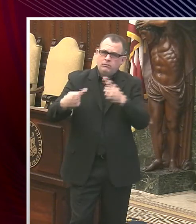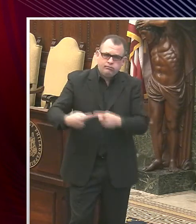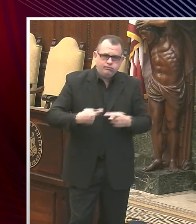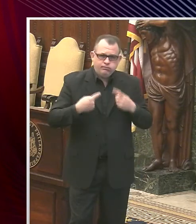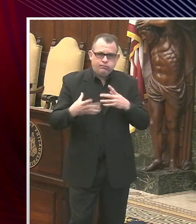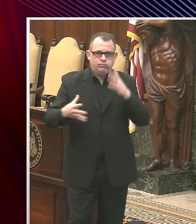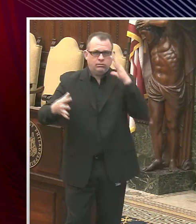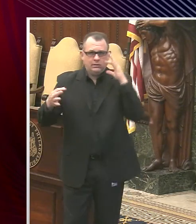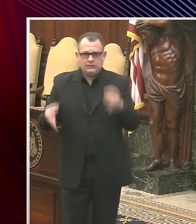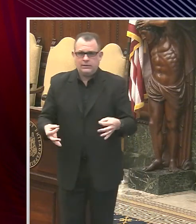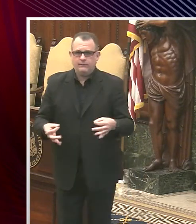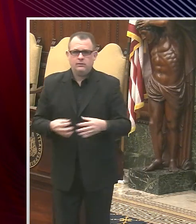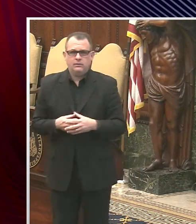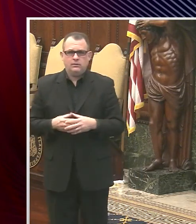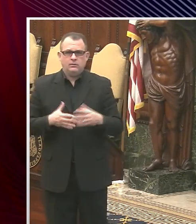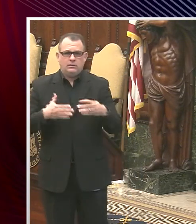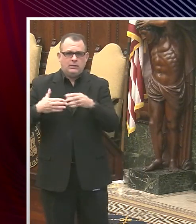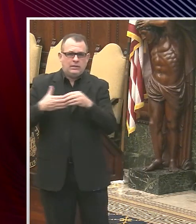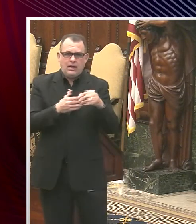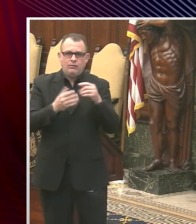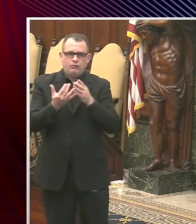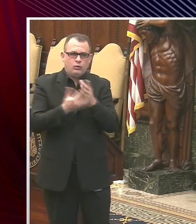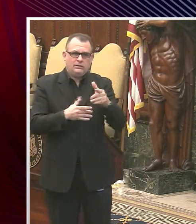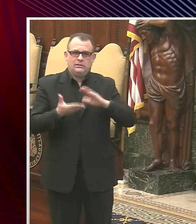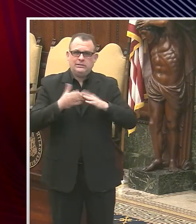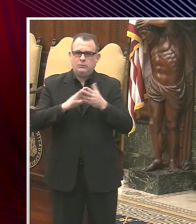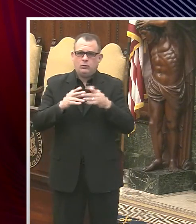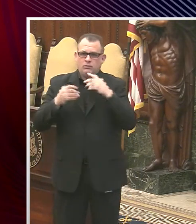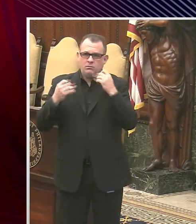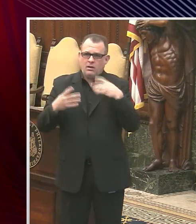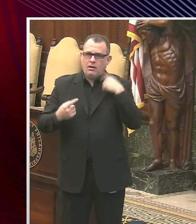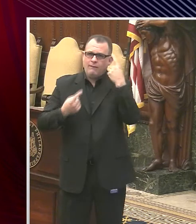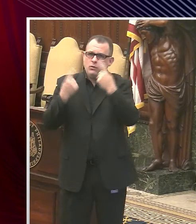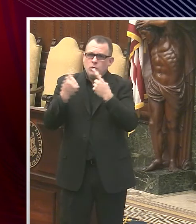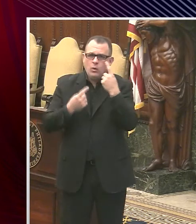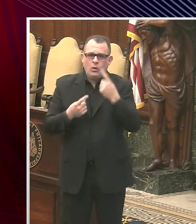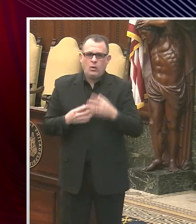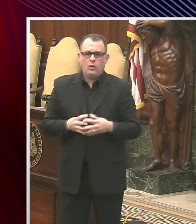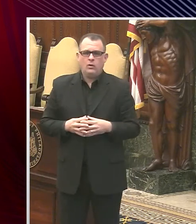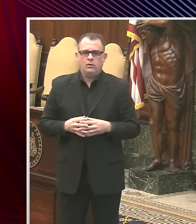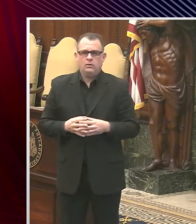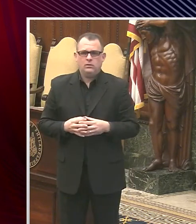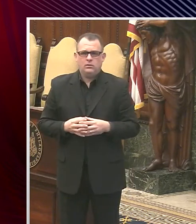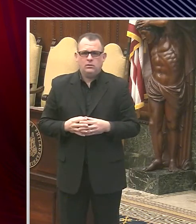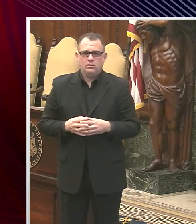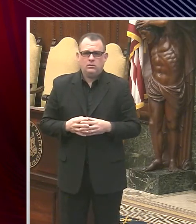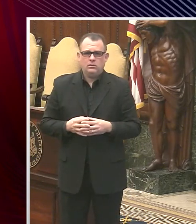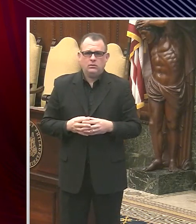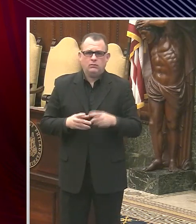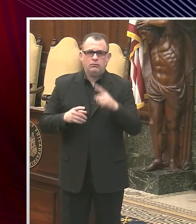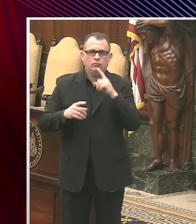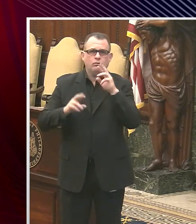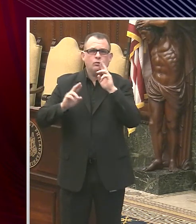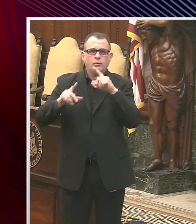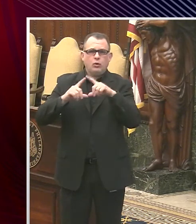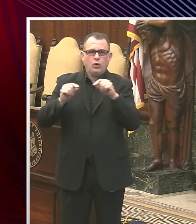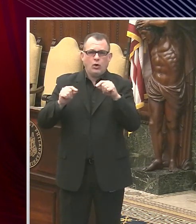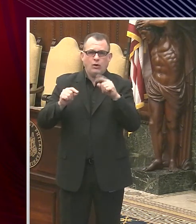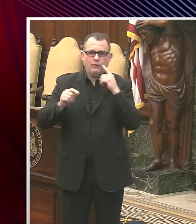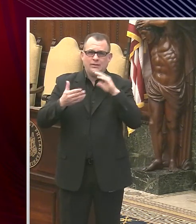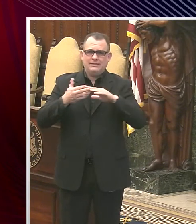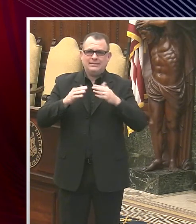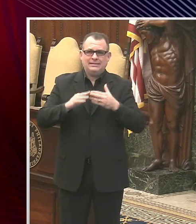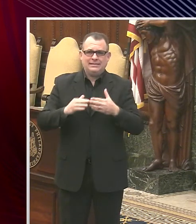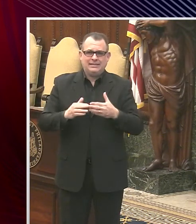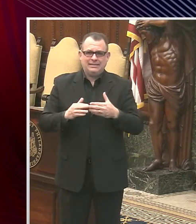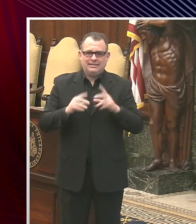shepherded the city through a lot of stuff. Any thoughts on report card for the city and Department